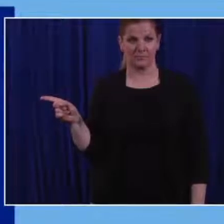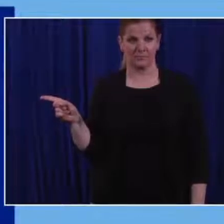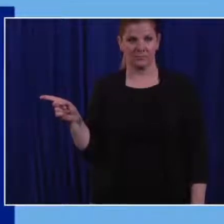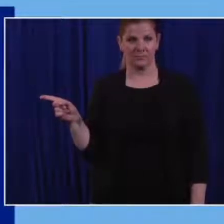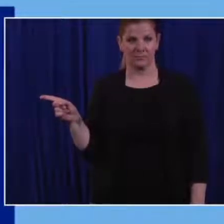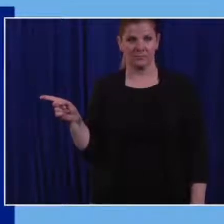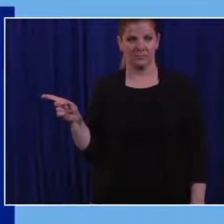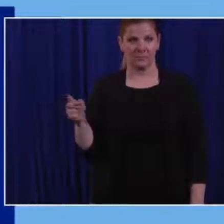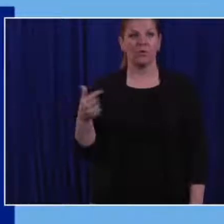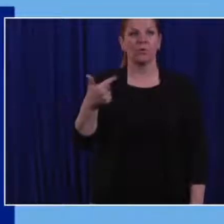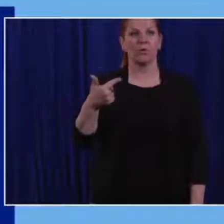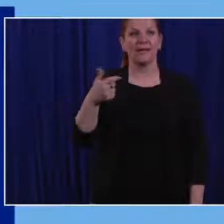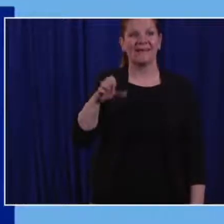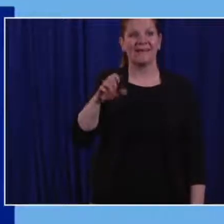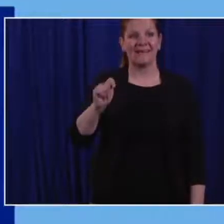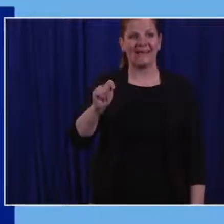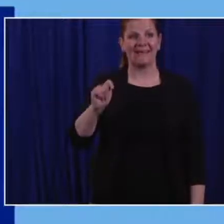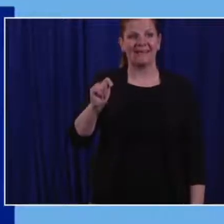do it again,